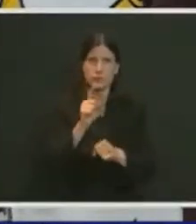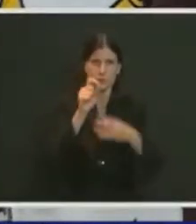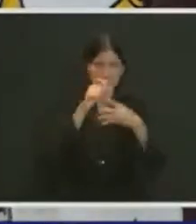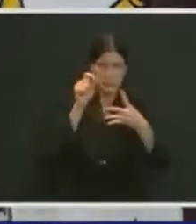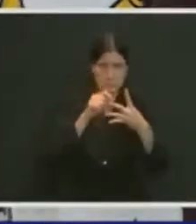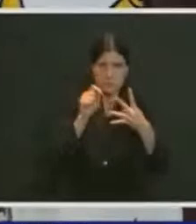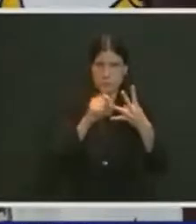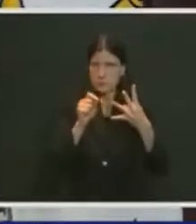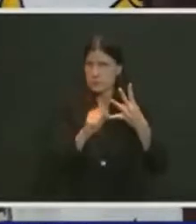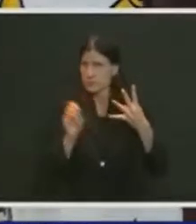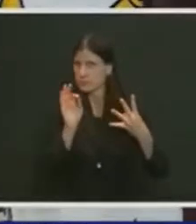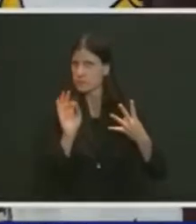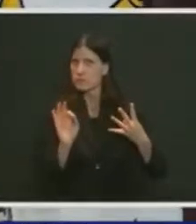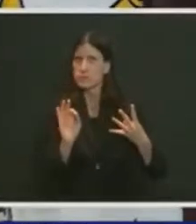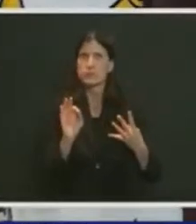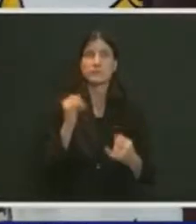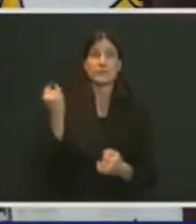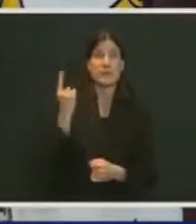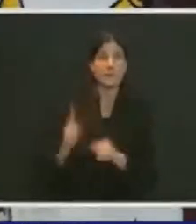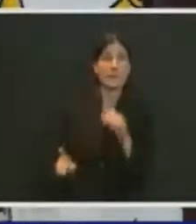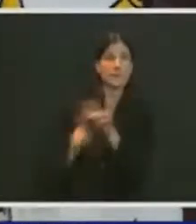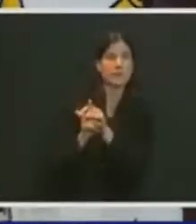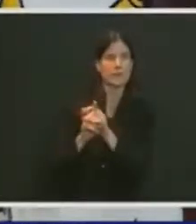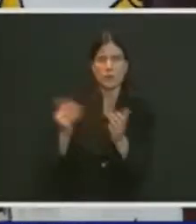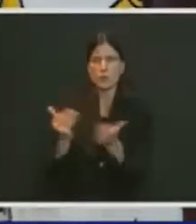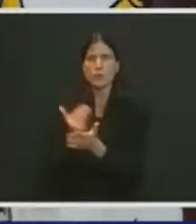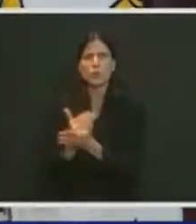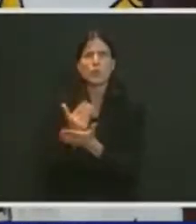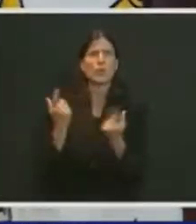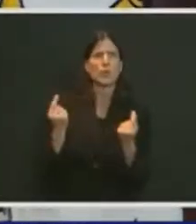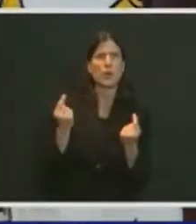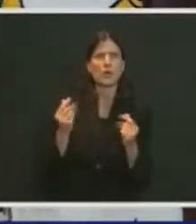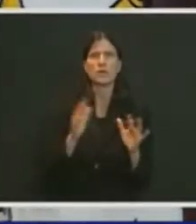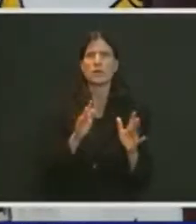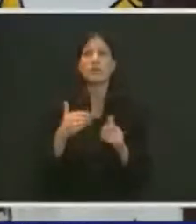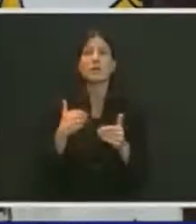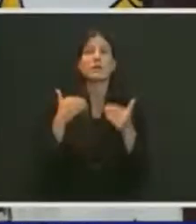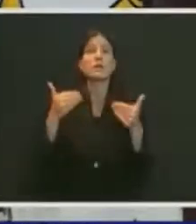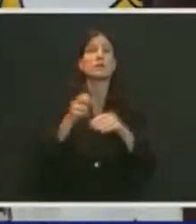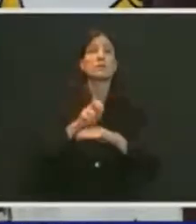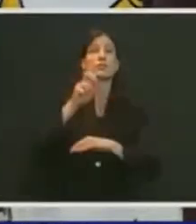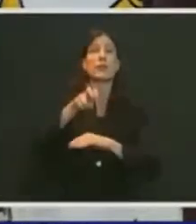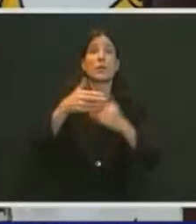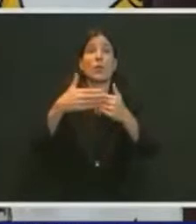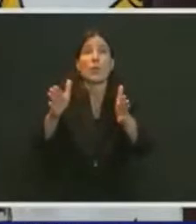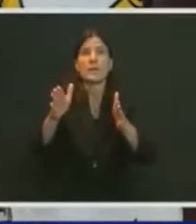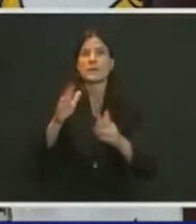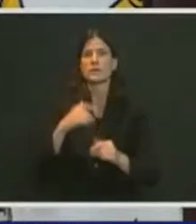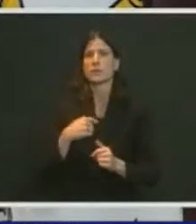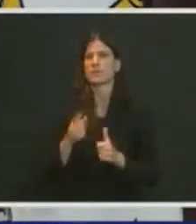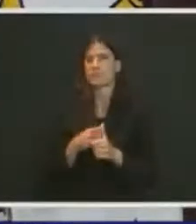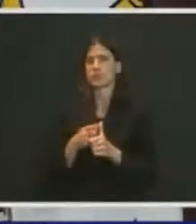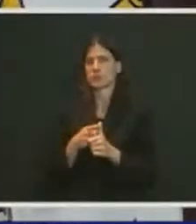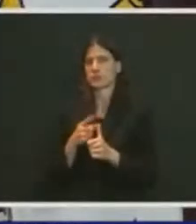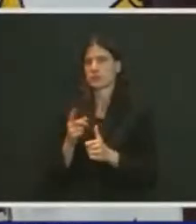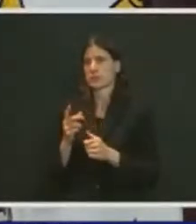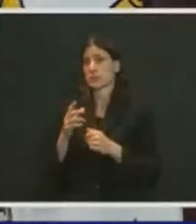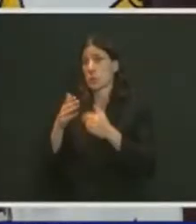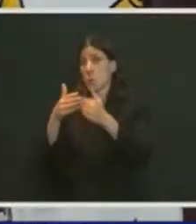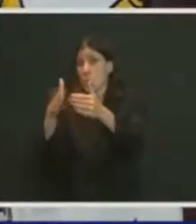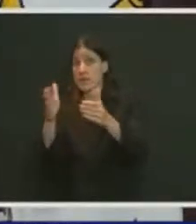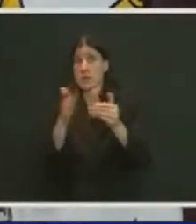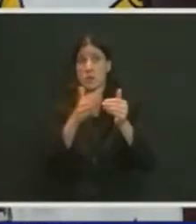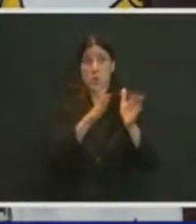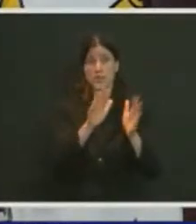stay-at-home order, whatever you're going to do, allow retailer to happen for a couple of weeks, 2 weeks, but then you have to watch them